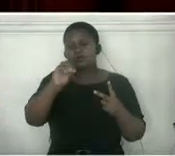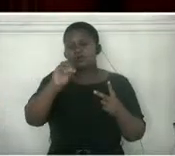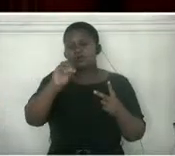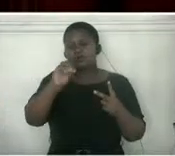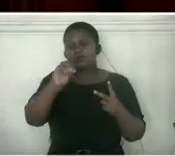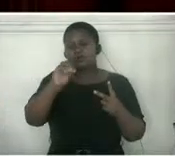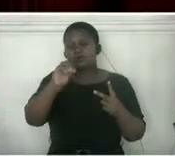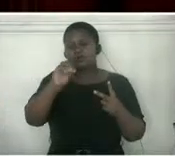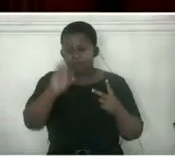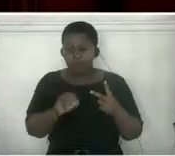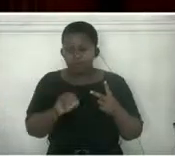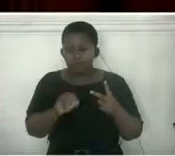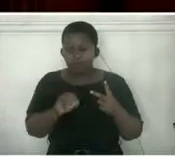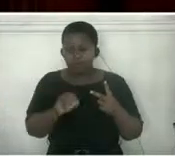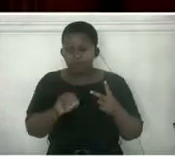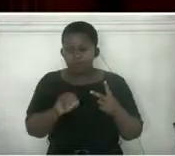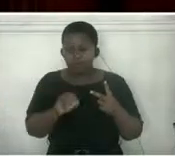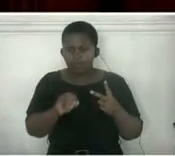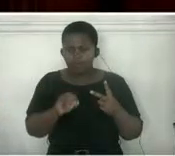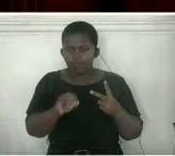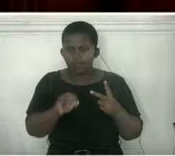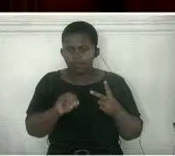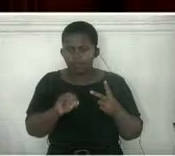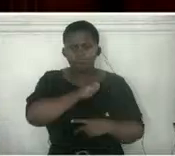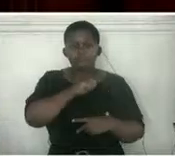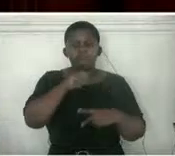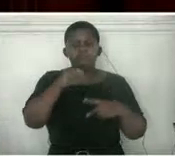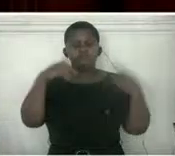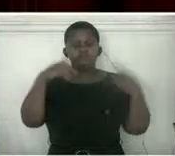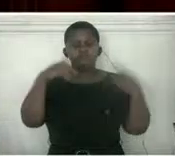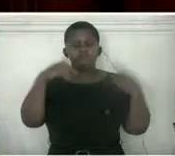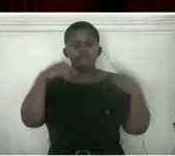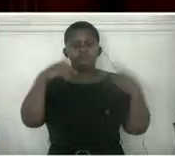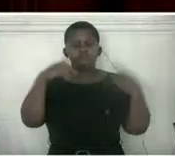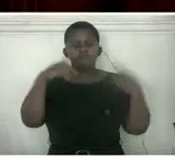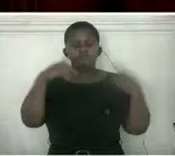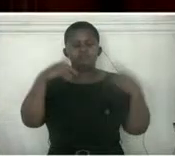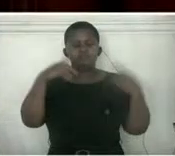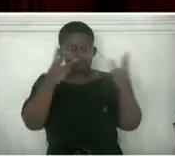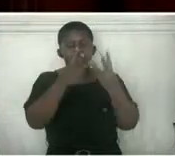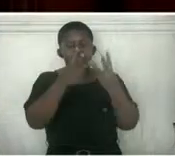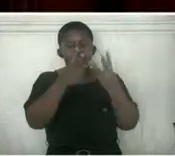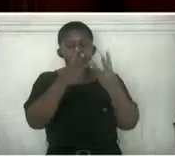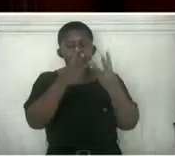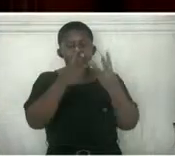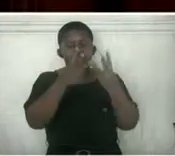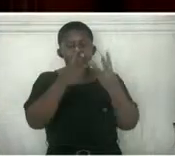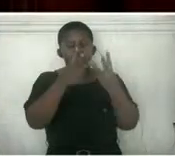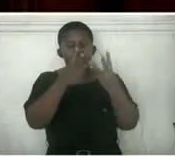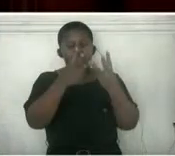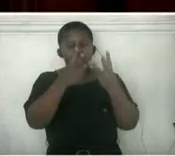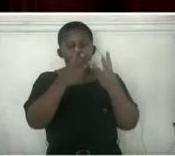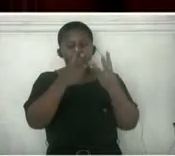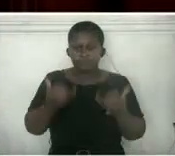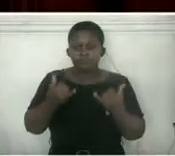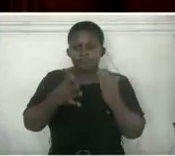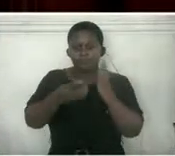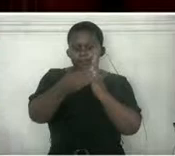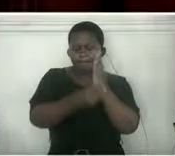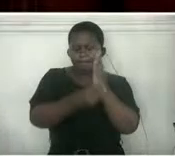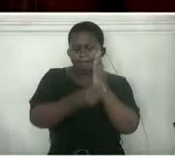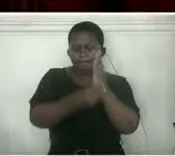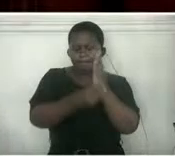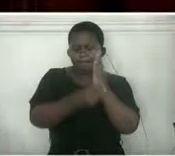have put KwaZulu-Natal on the global map. They featured in the Essence magazine top